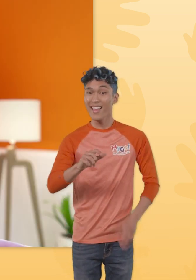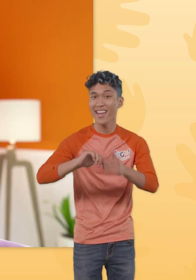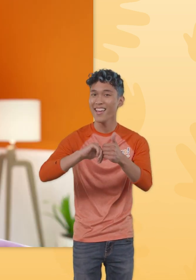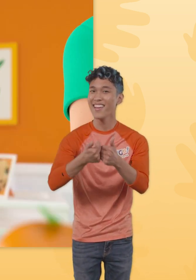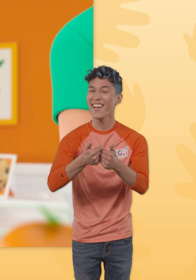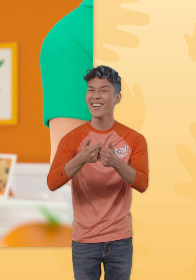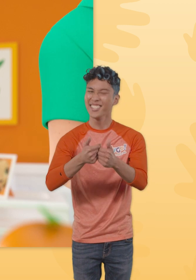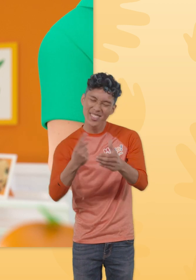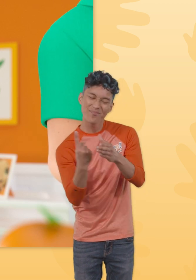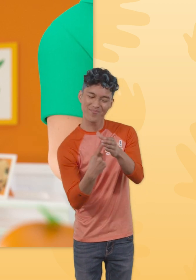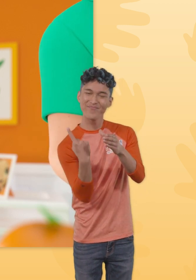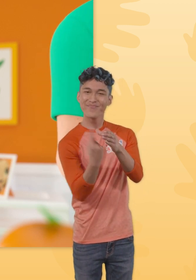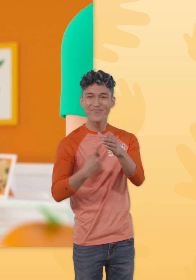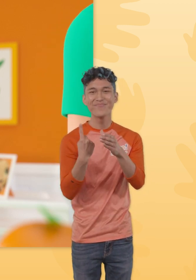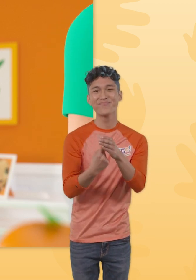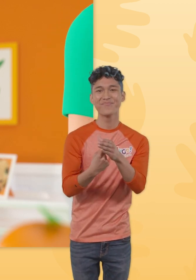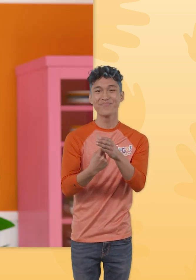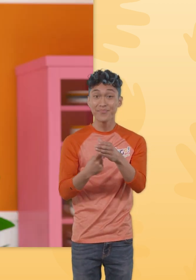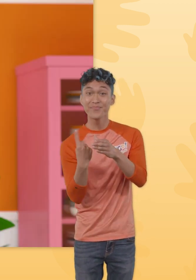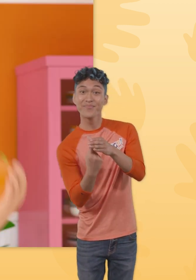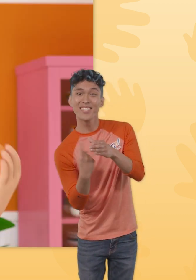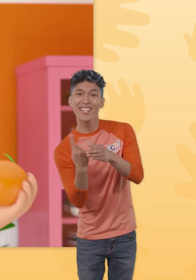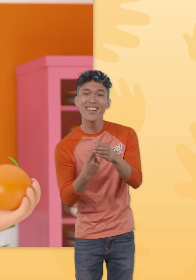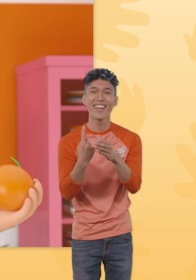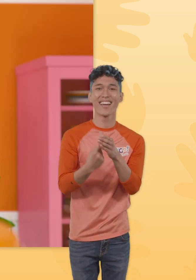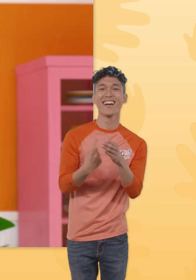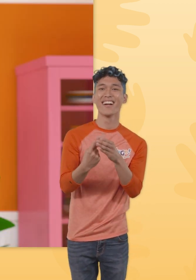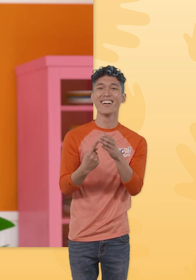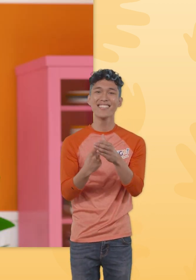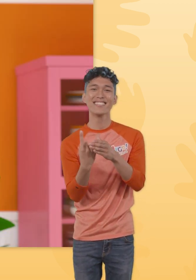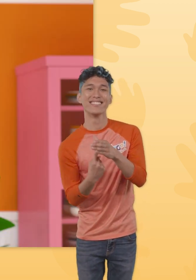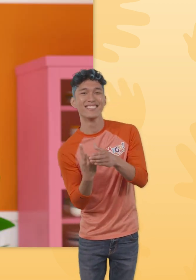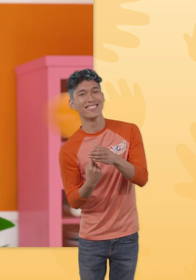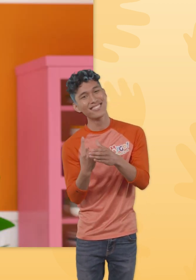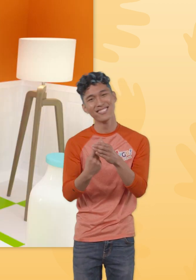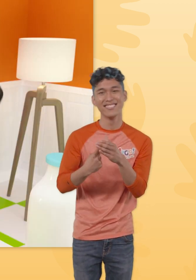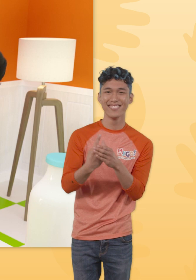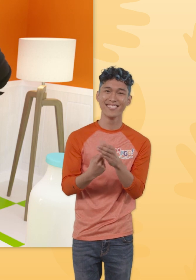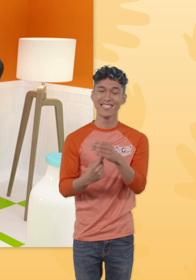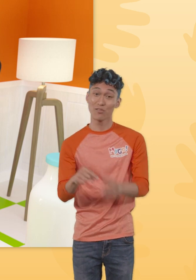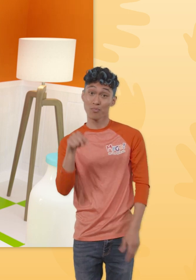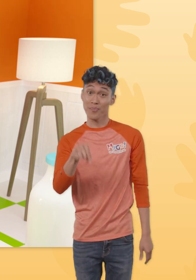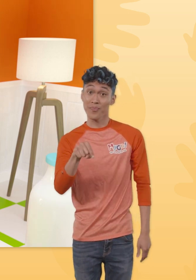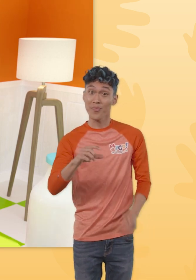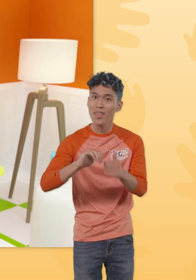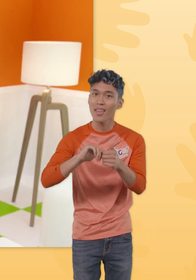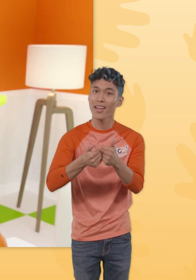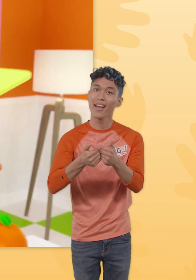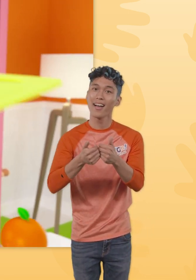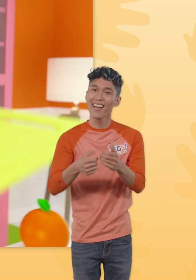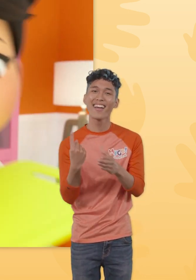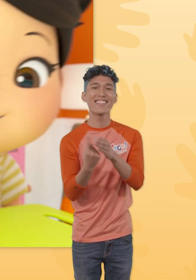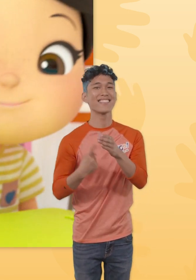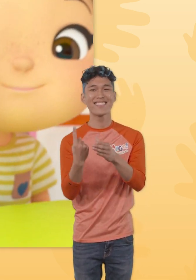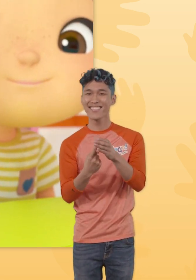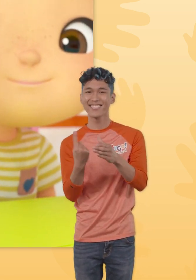This is the way we mix it up, mix it up, mix it up. This is the